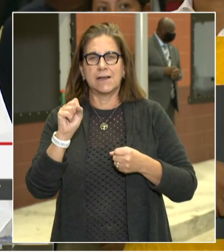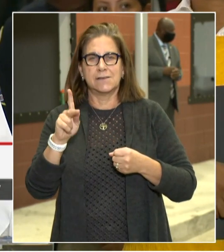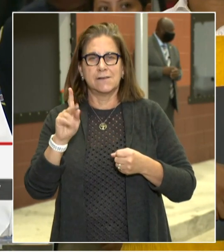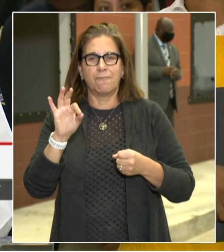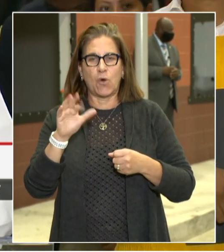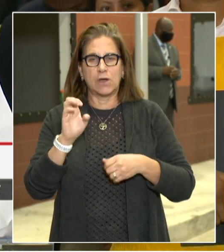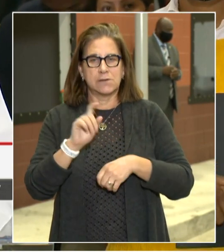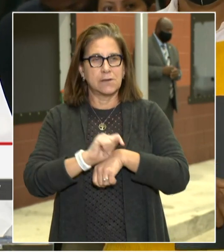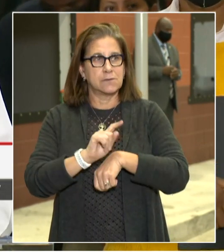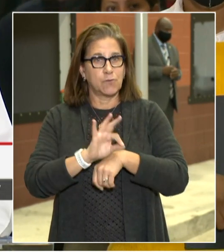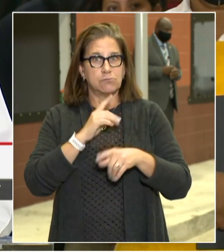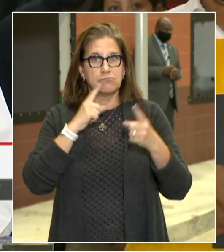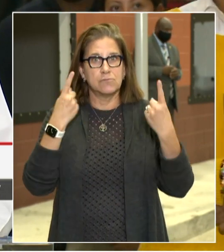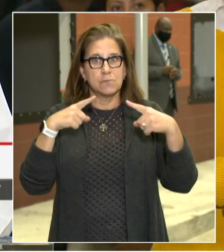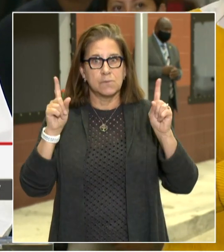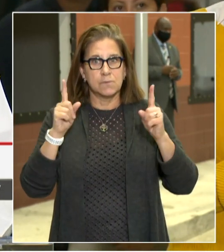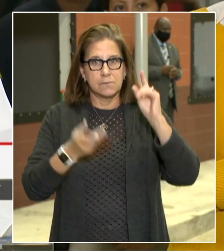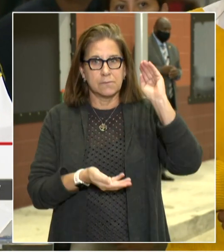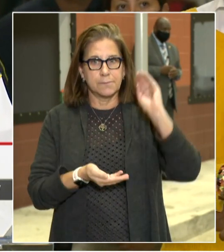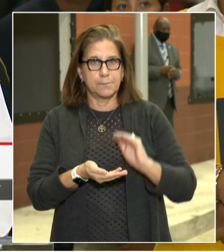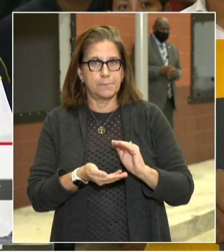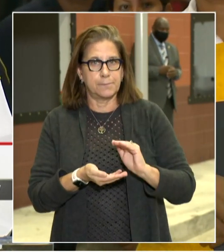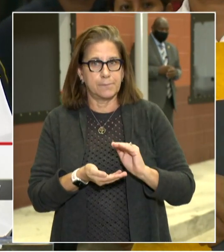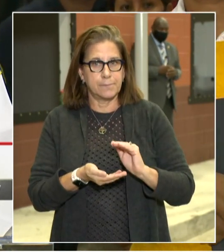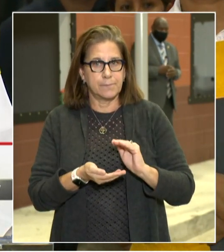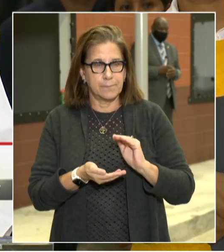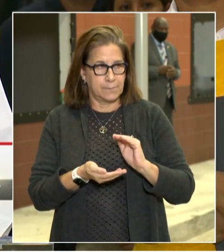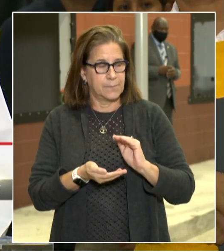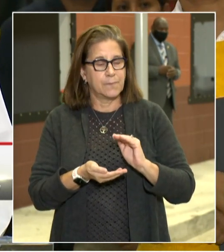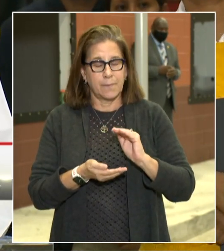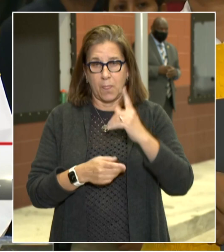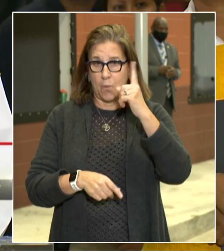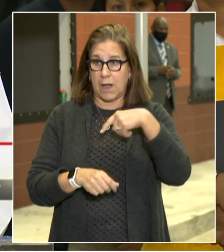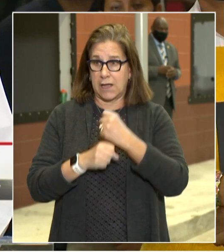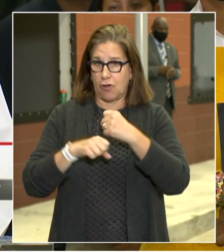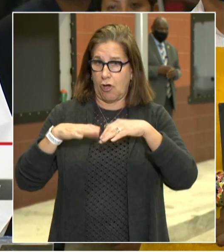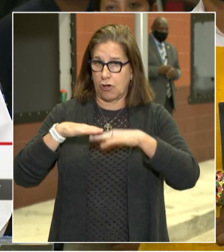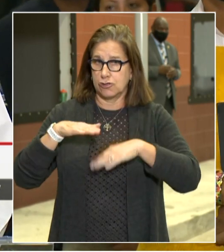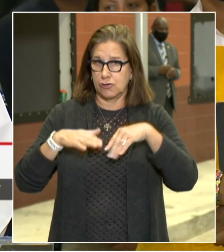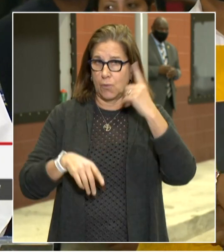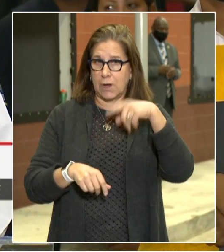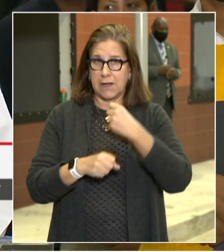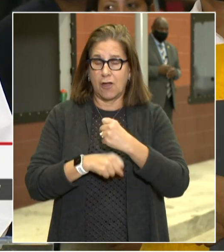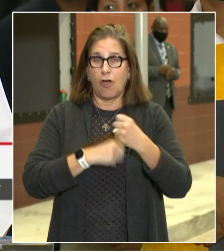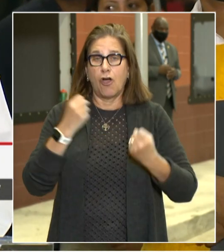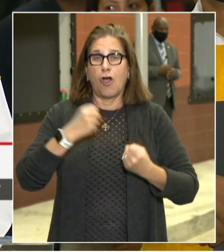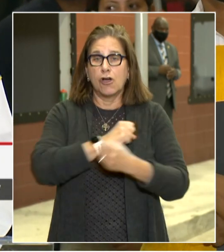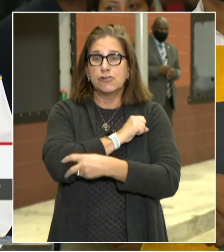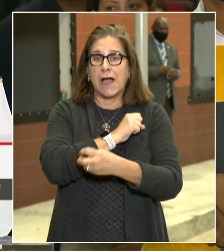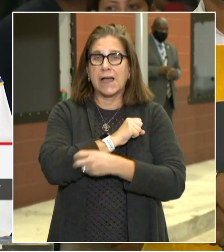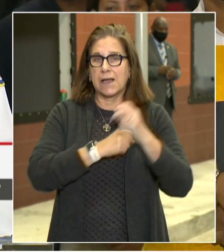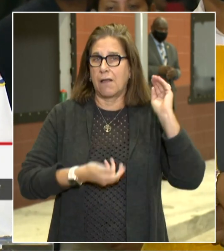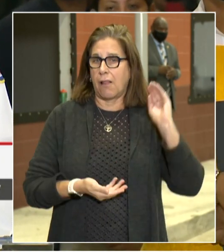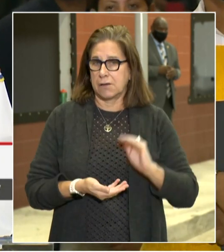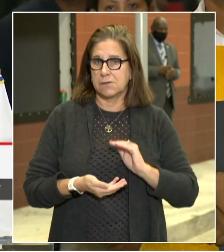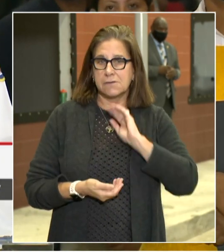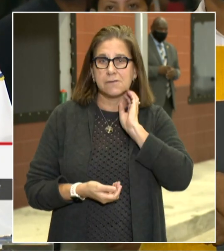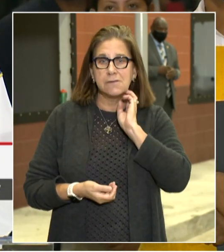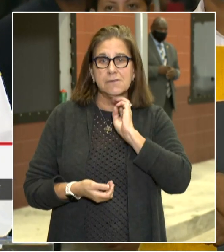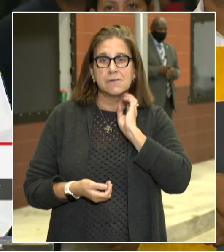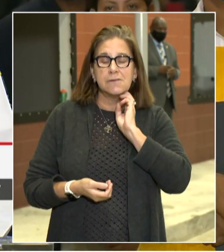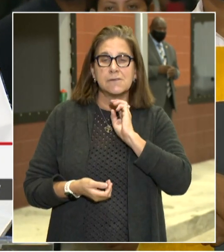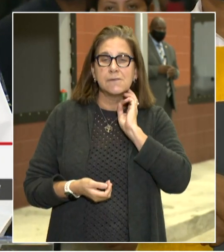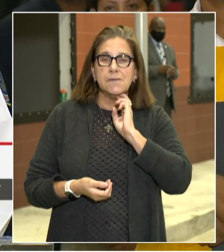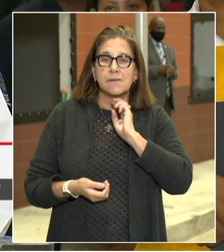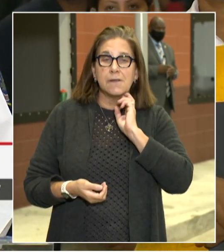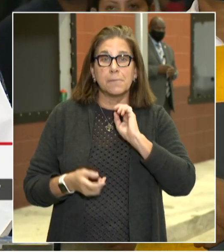than a year. With that being said, we're seeing some of the same issues there. Some of these individuals who have engaged in carjackings are